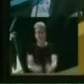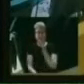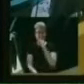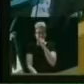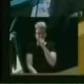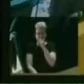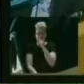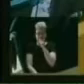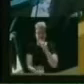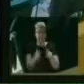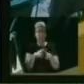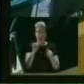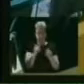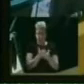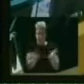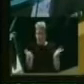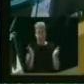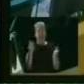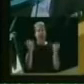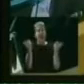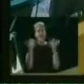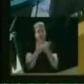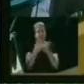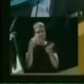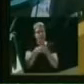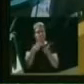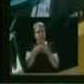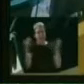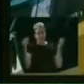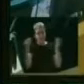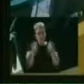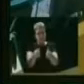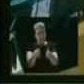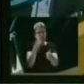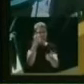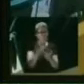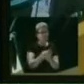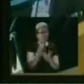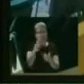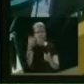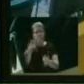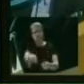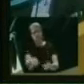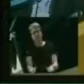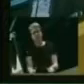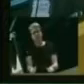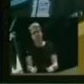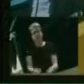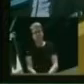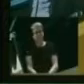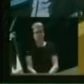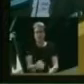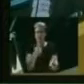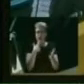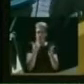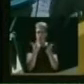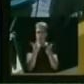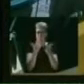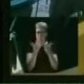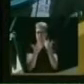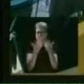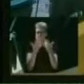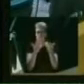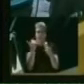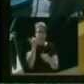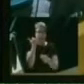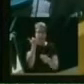The only thing before you is a matching grant to be approved for or not be approved for it by this body. What